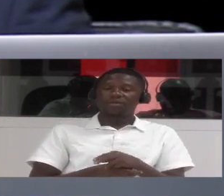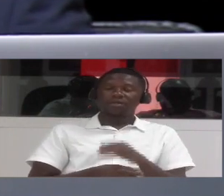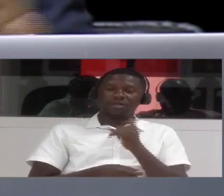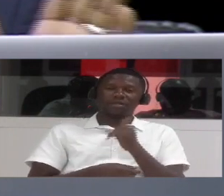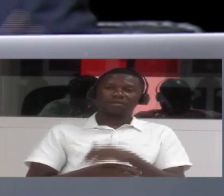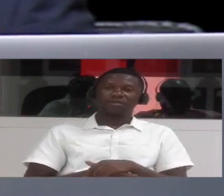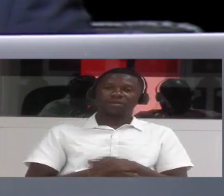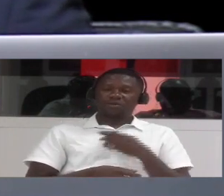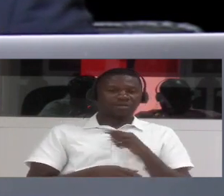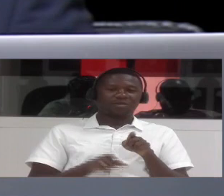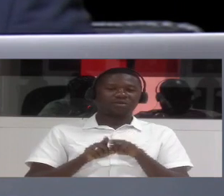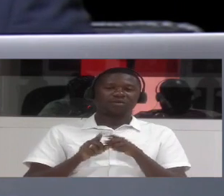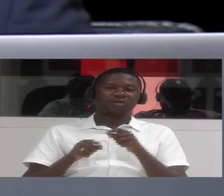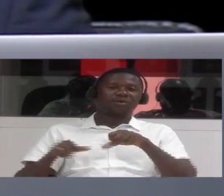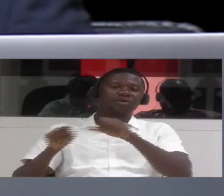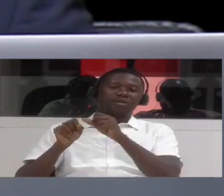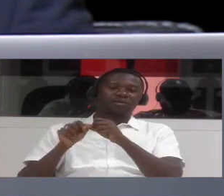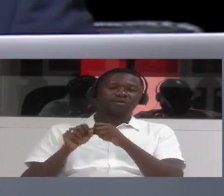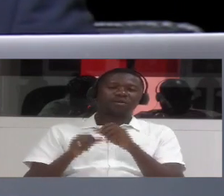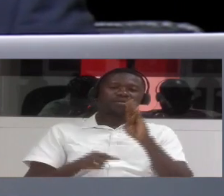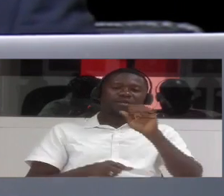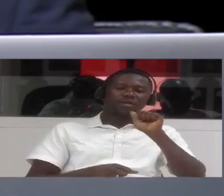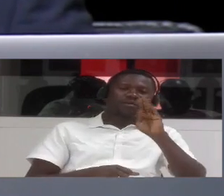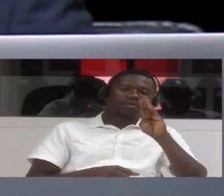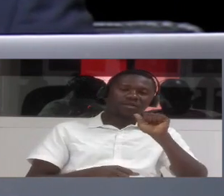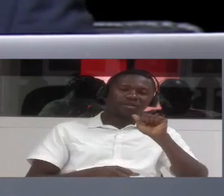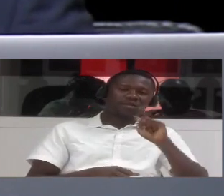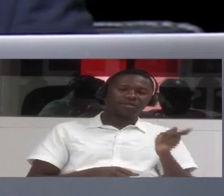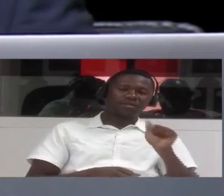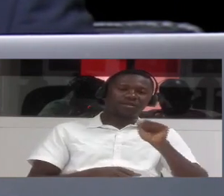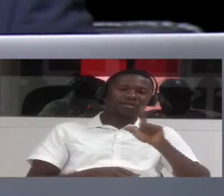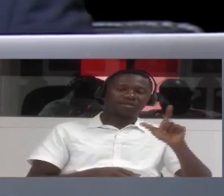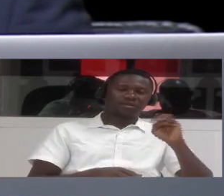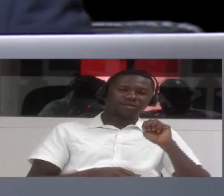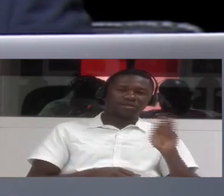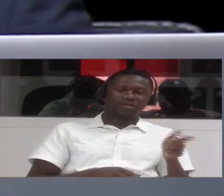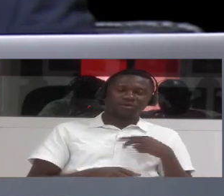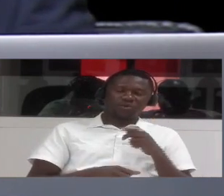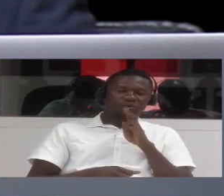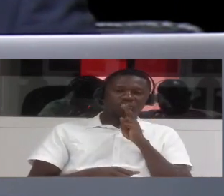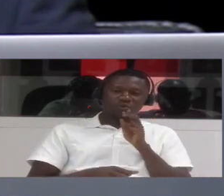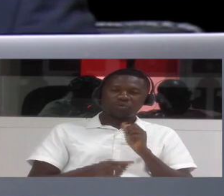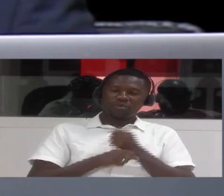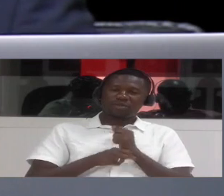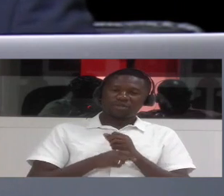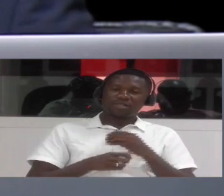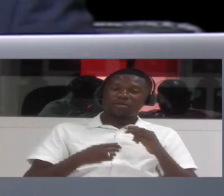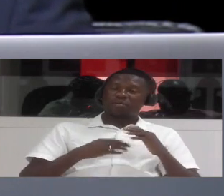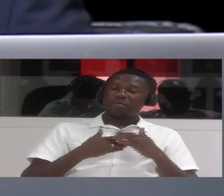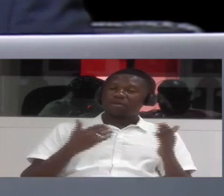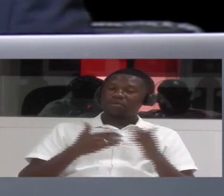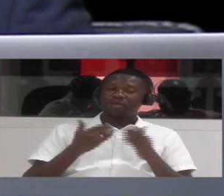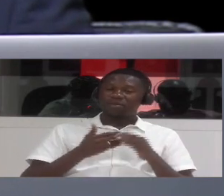Jallo and Alhaji Yoro Jallo, who made several trips to NIA and the police.